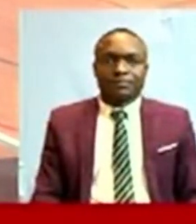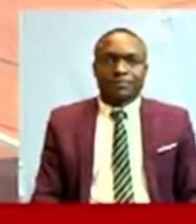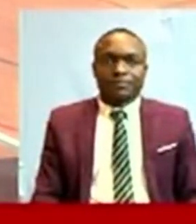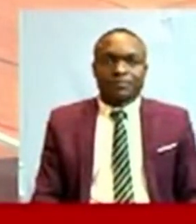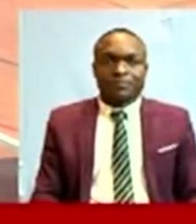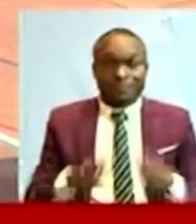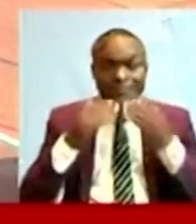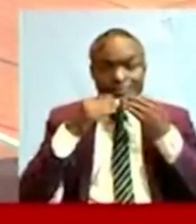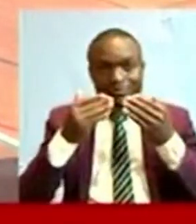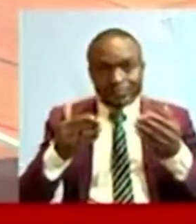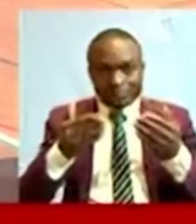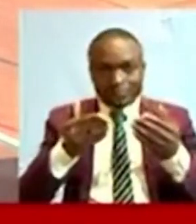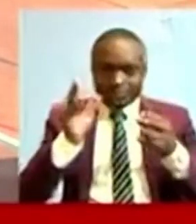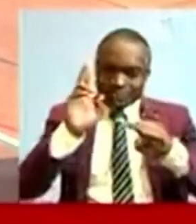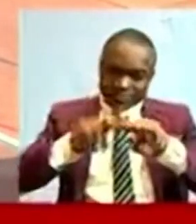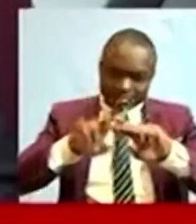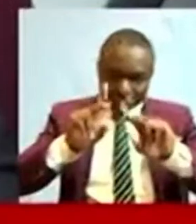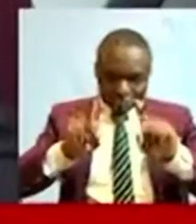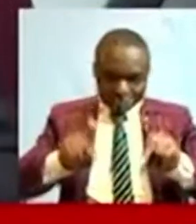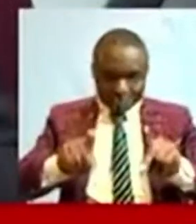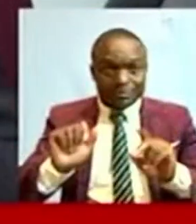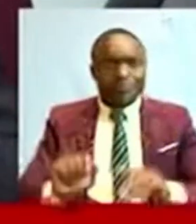Thank you, Honorable Chairperson.